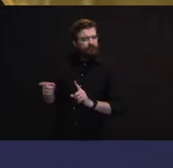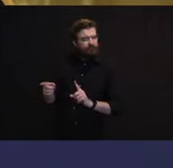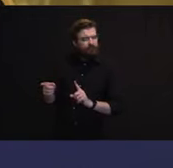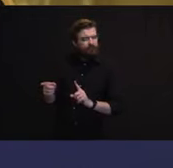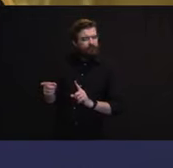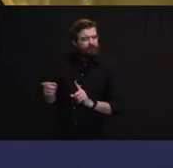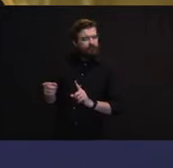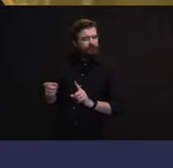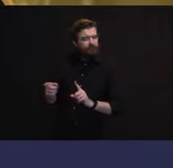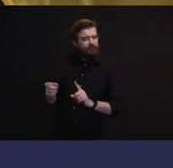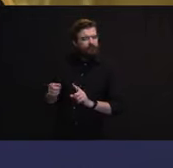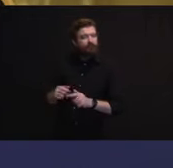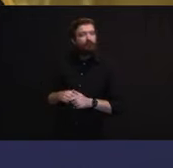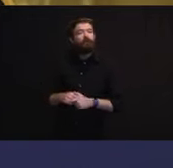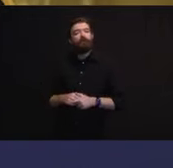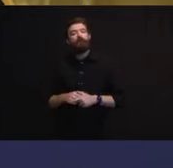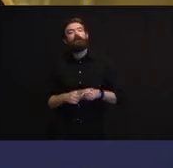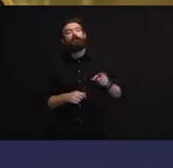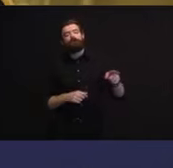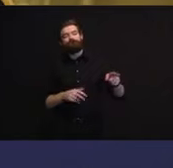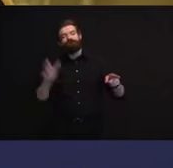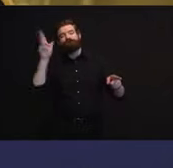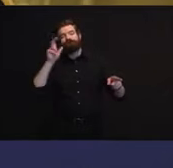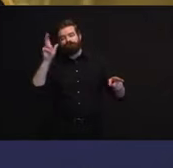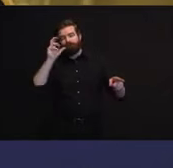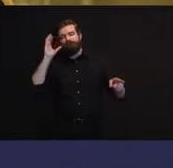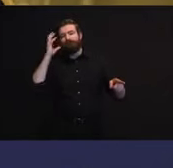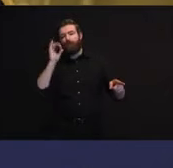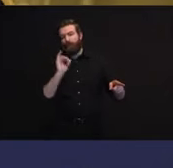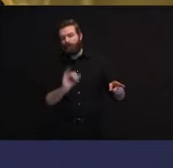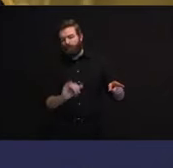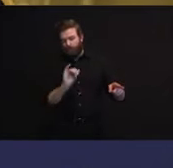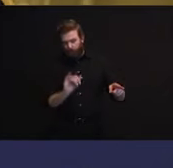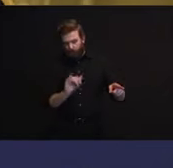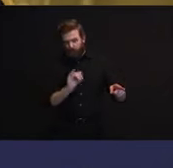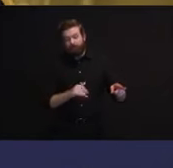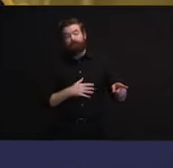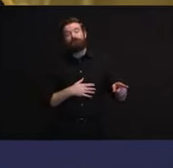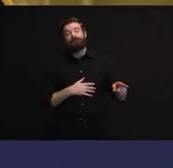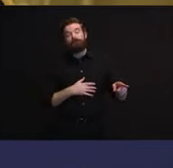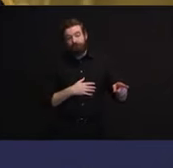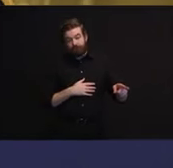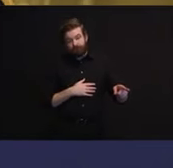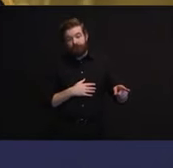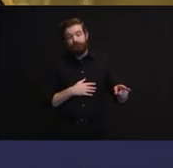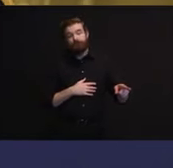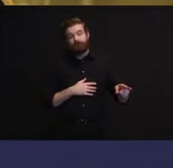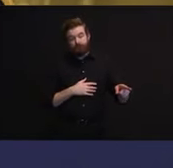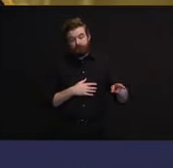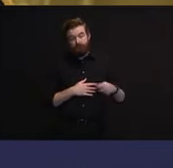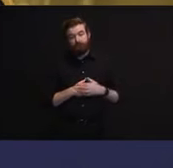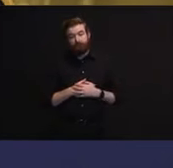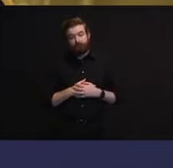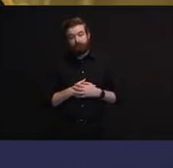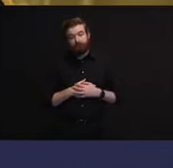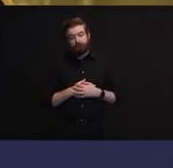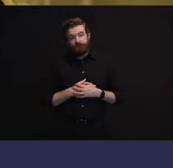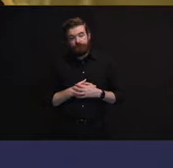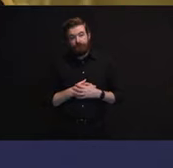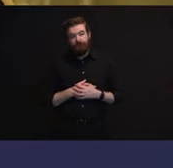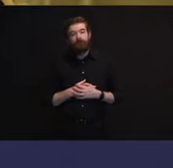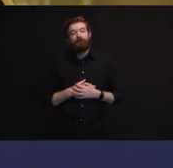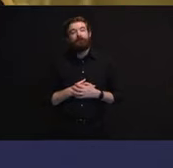there were at least 2 that got to me, and Nancy said there were others behind them. We, assuming they're okay with their own privacy issues,